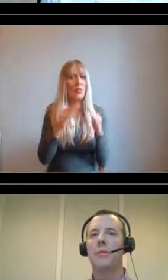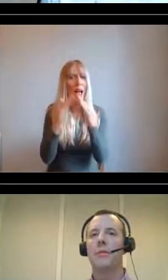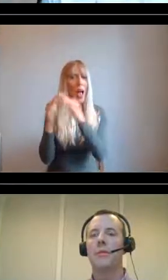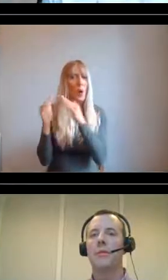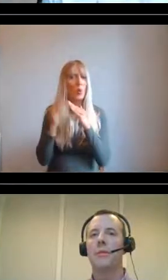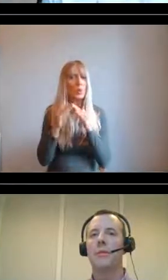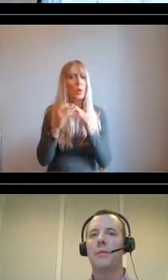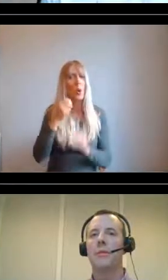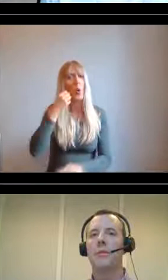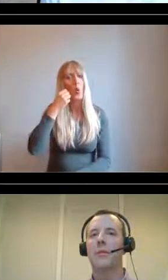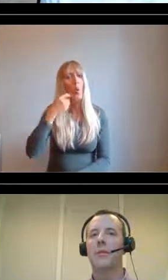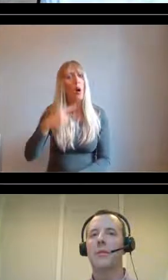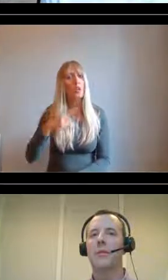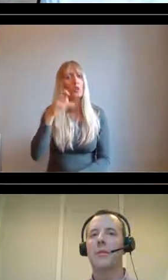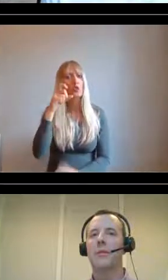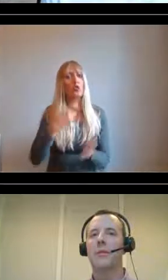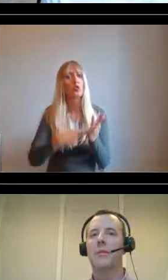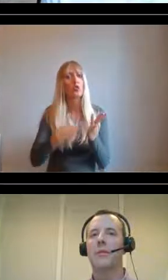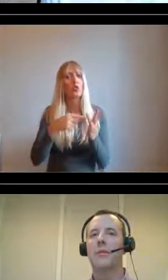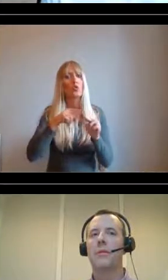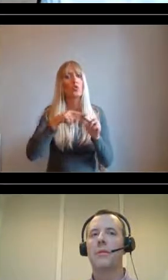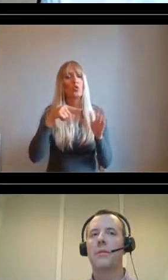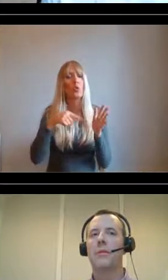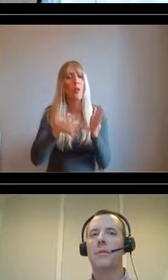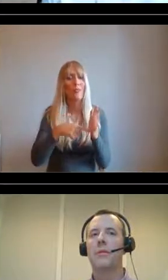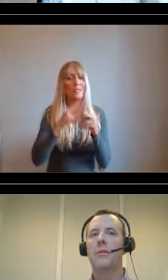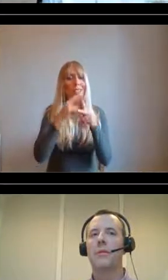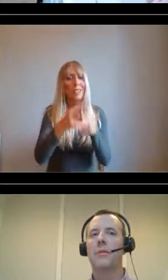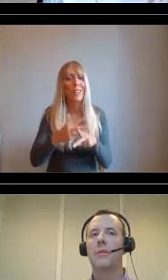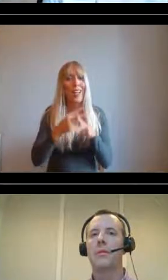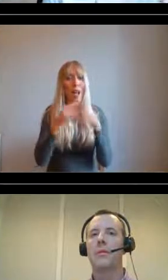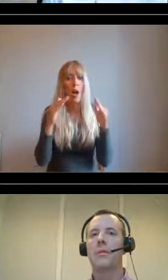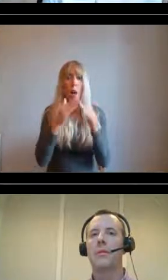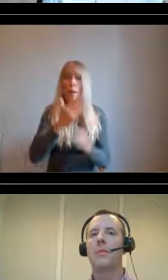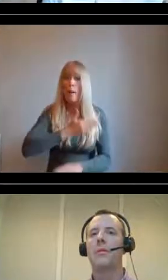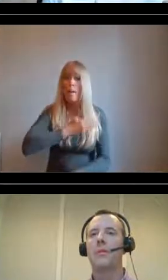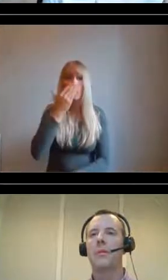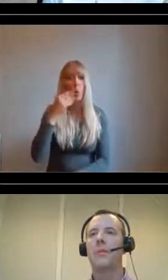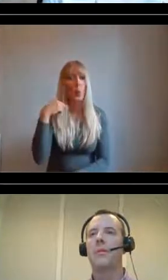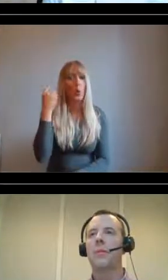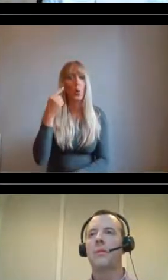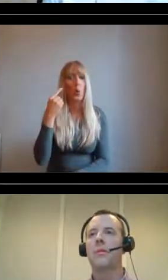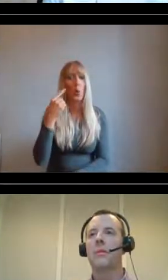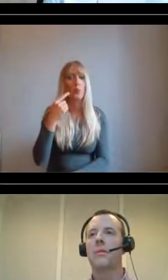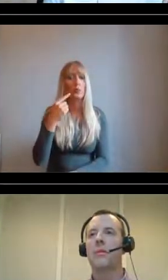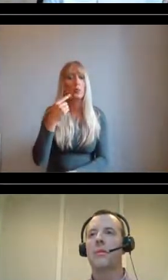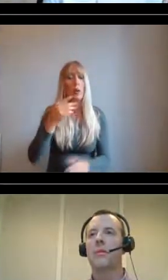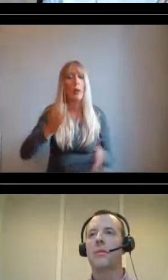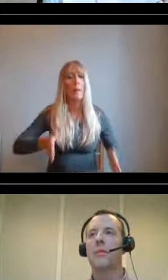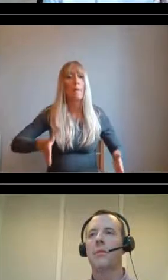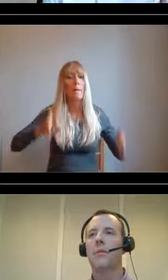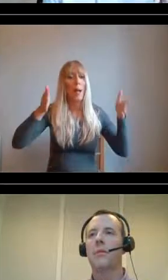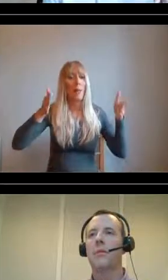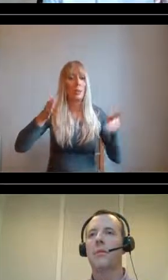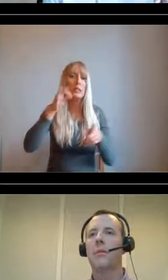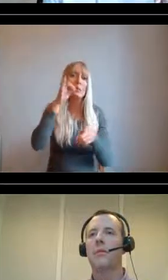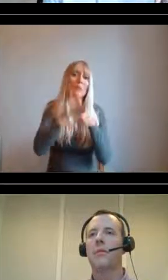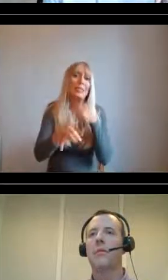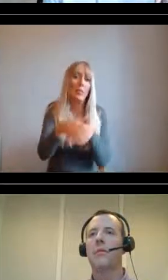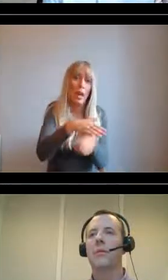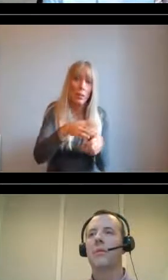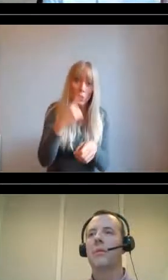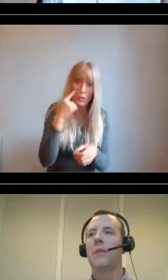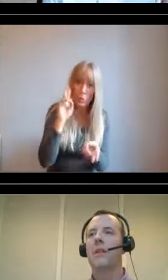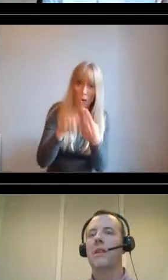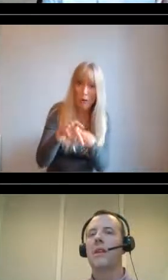Whitecroft's care home got any noise barriers at all? These are really quite specific questions about specific areas. Steve, are you able to